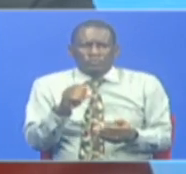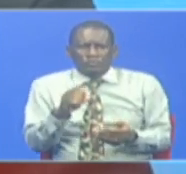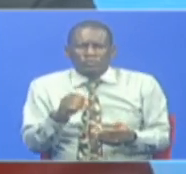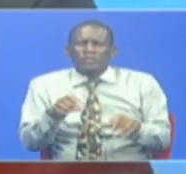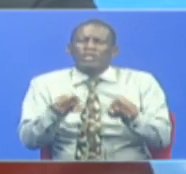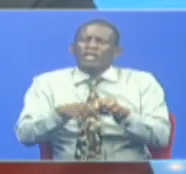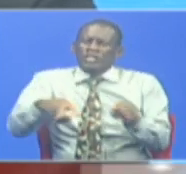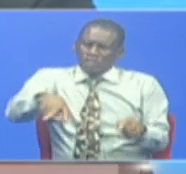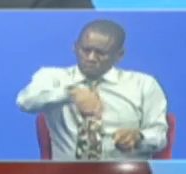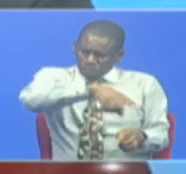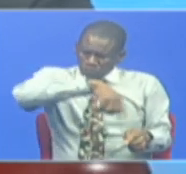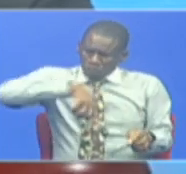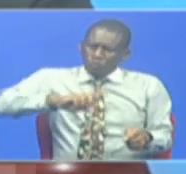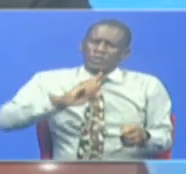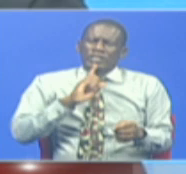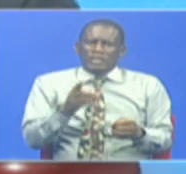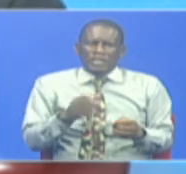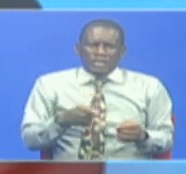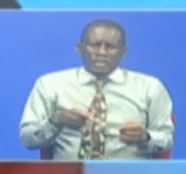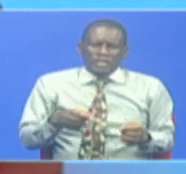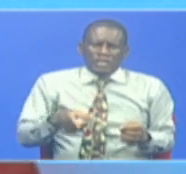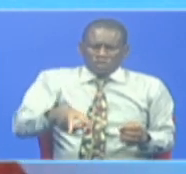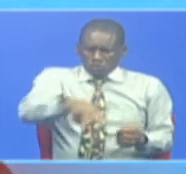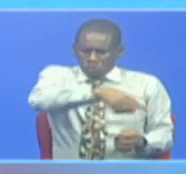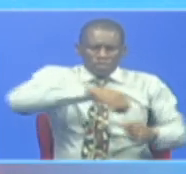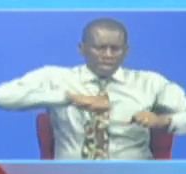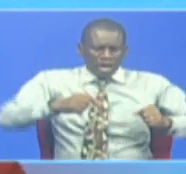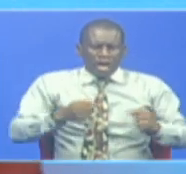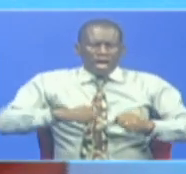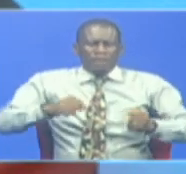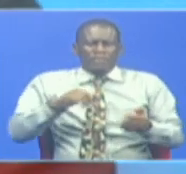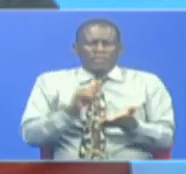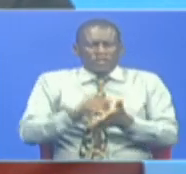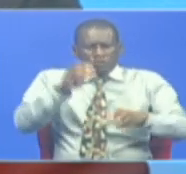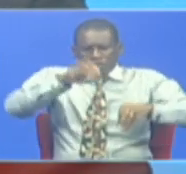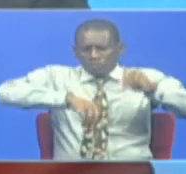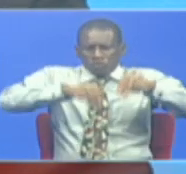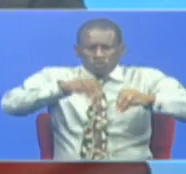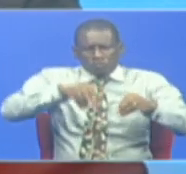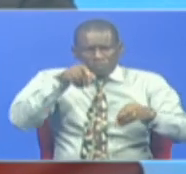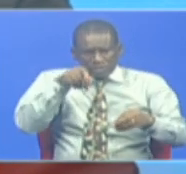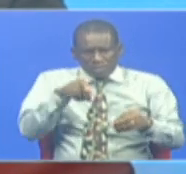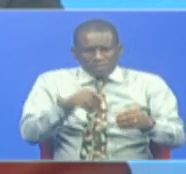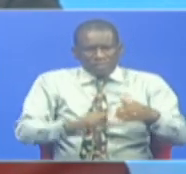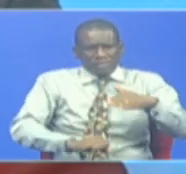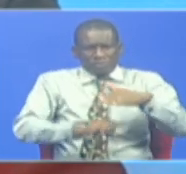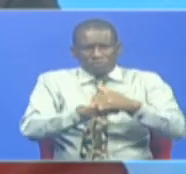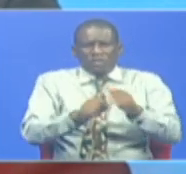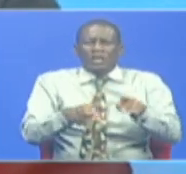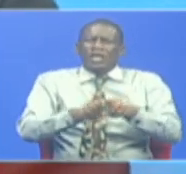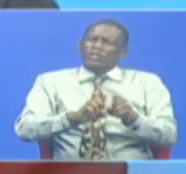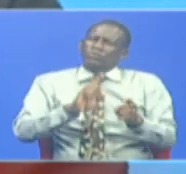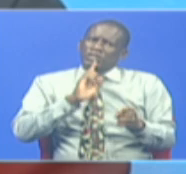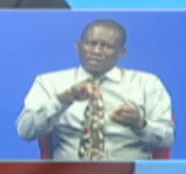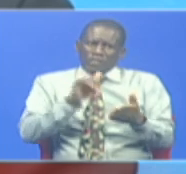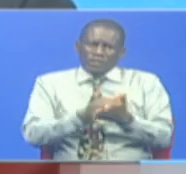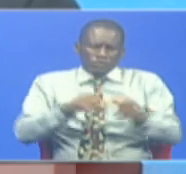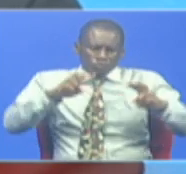say, we are happy we could make this small contribution. And as I say, we are looking as a